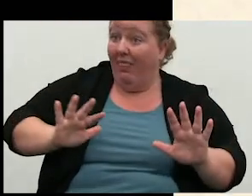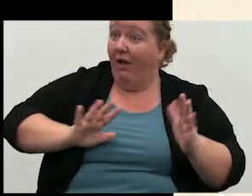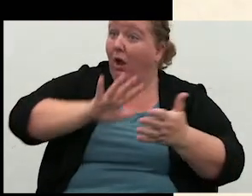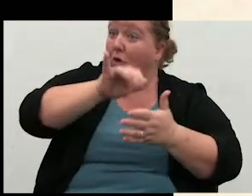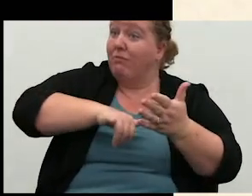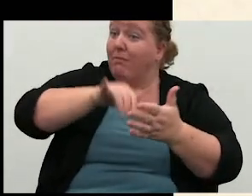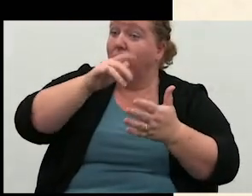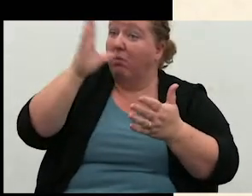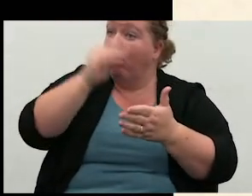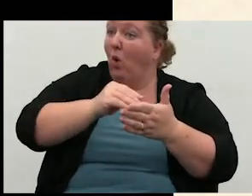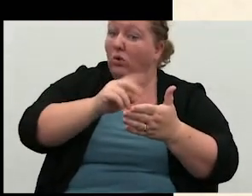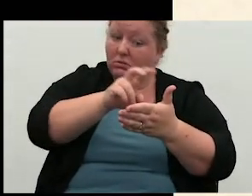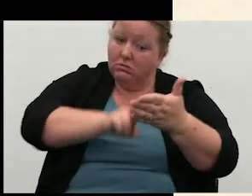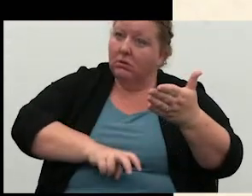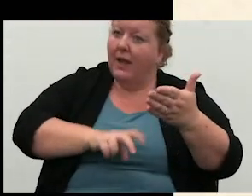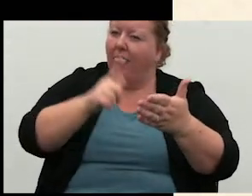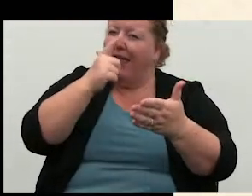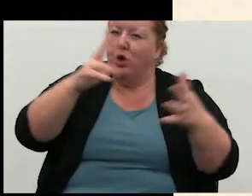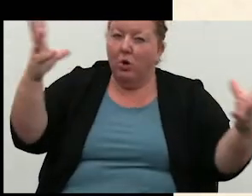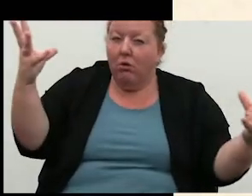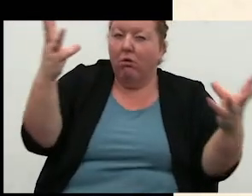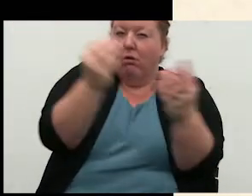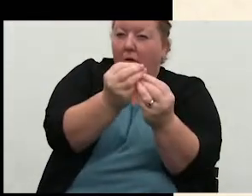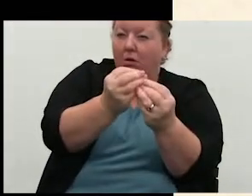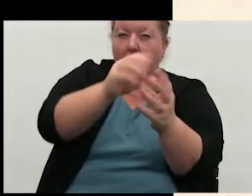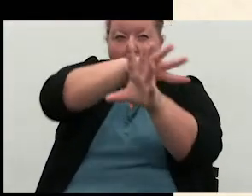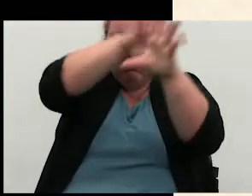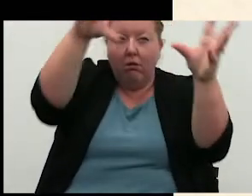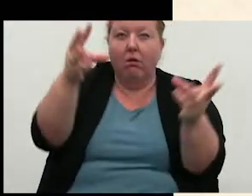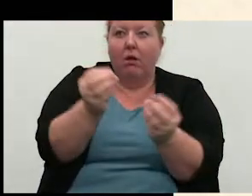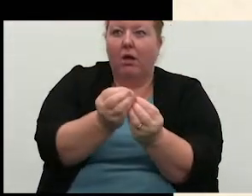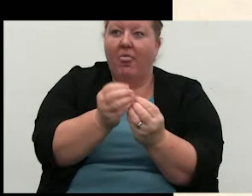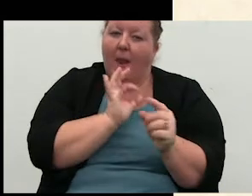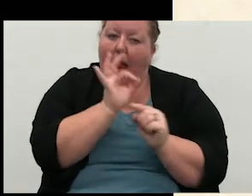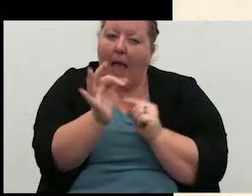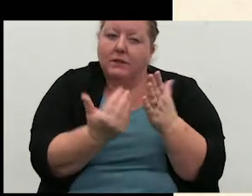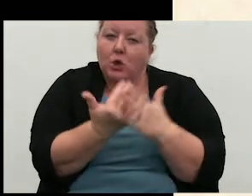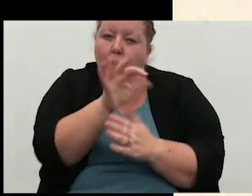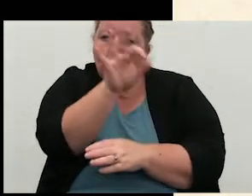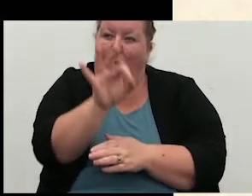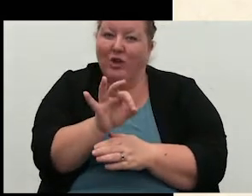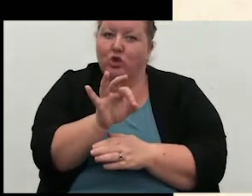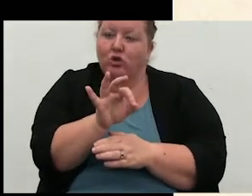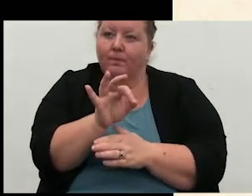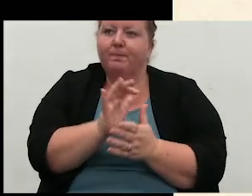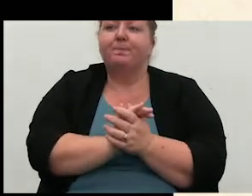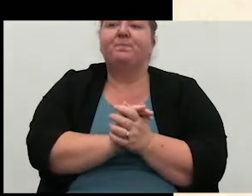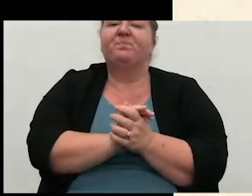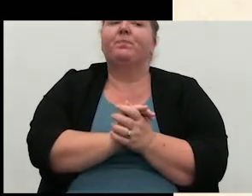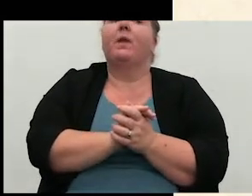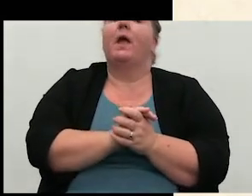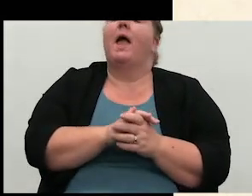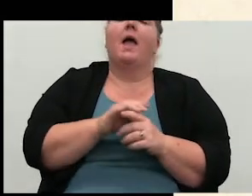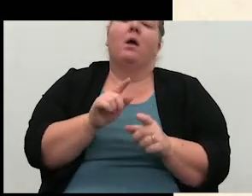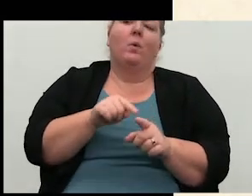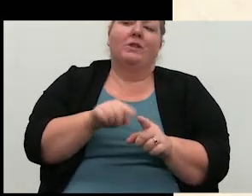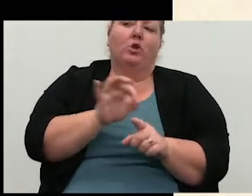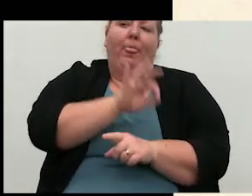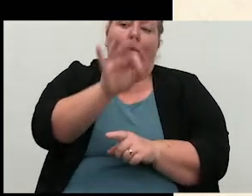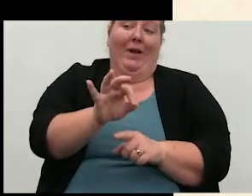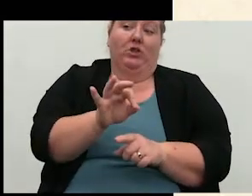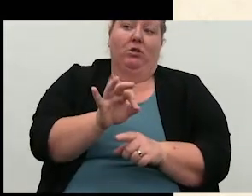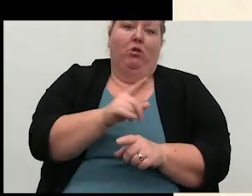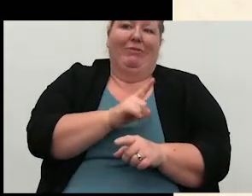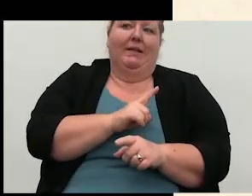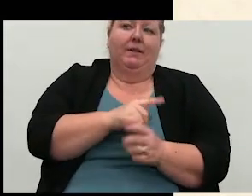those postcodes, and he put them all together and asked them a new question. That was not the question for which they collected the